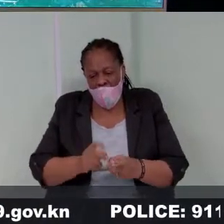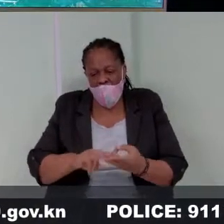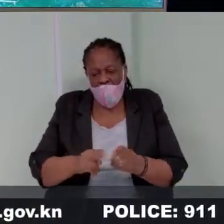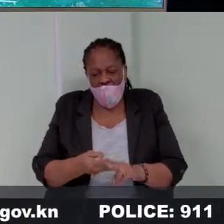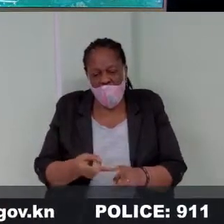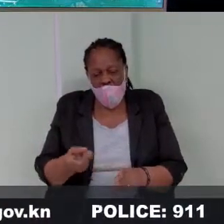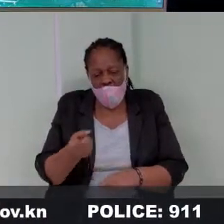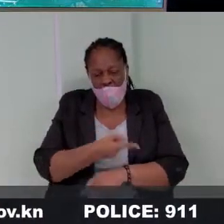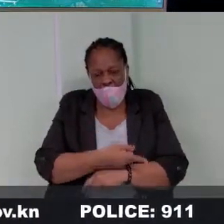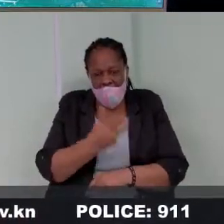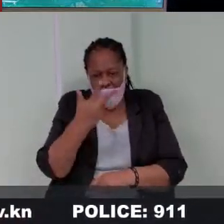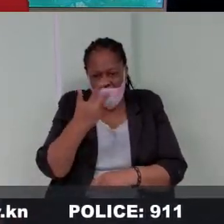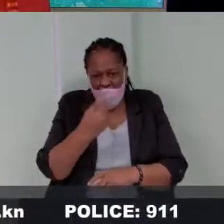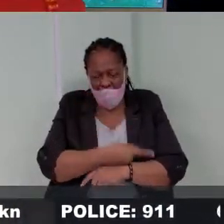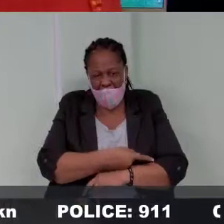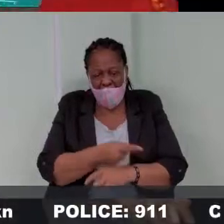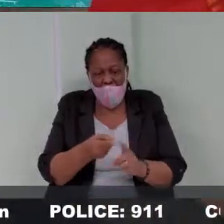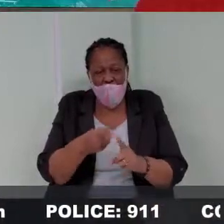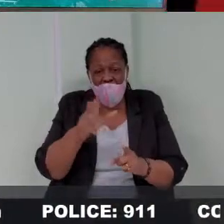Dr. Laws.